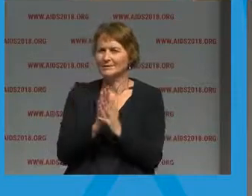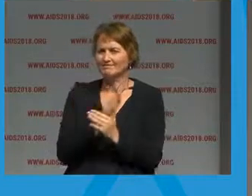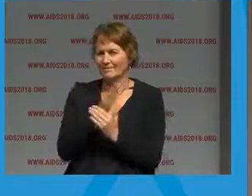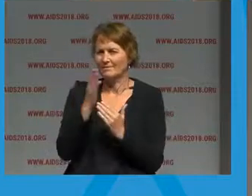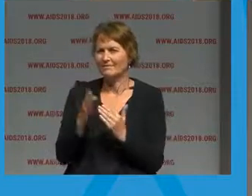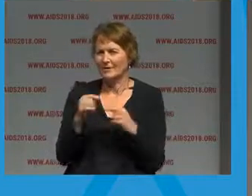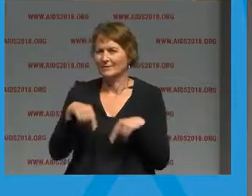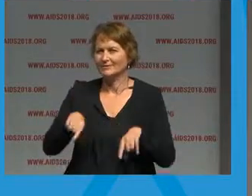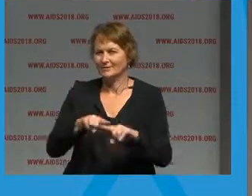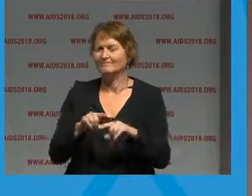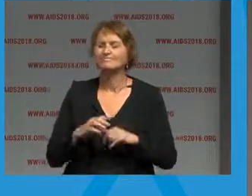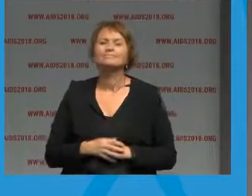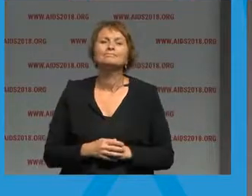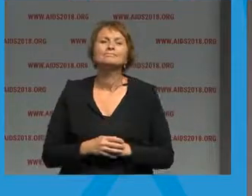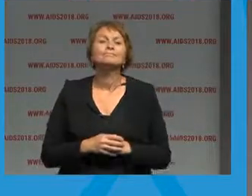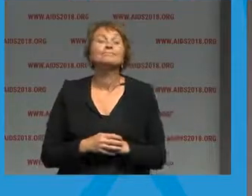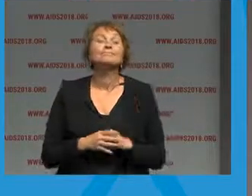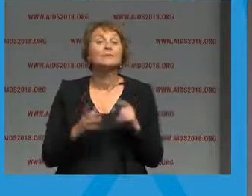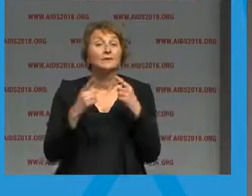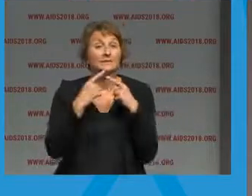I just want to say that the